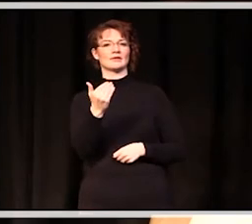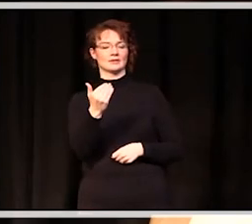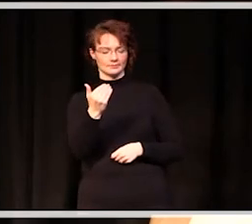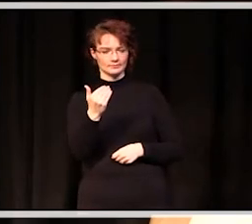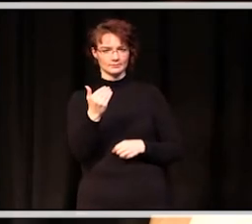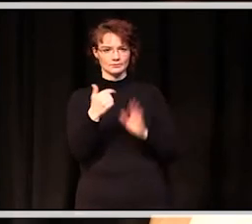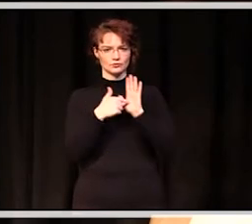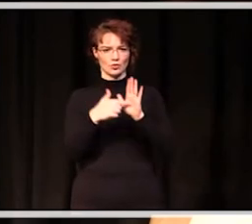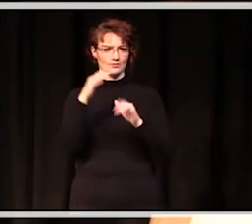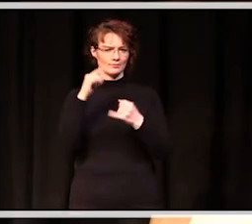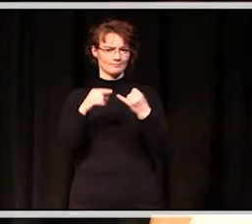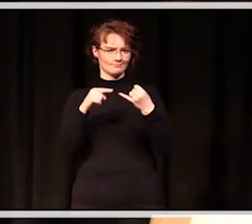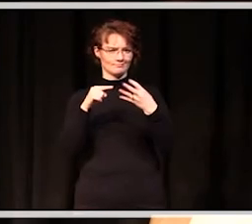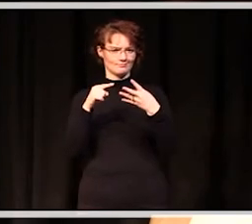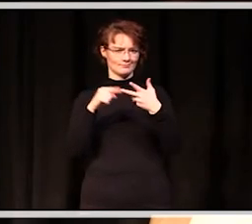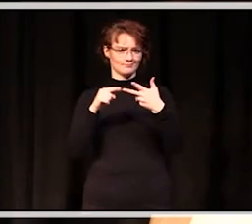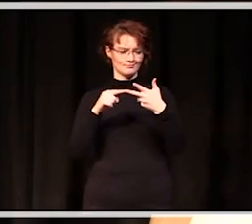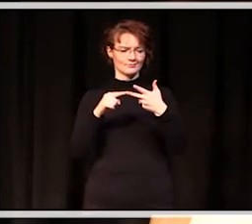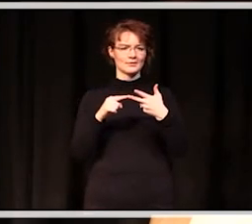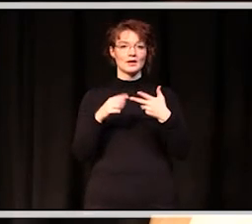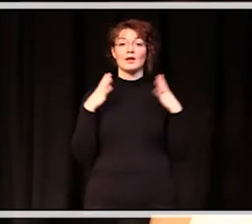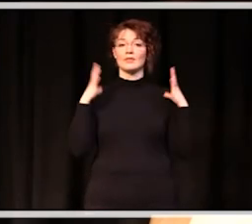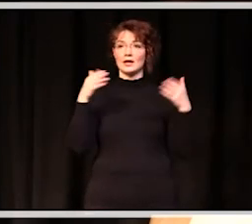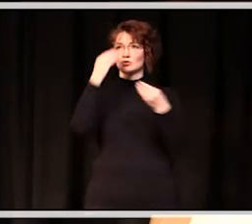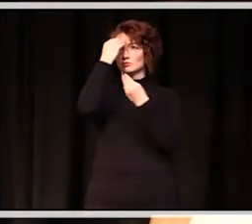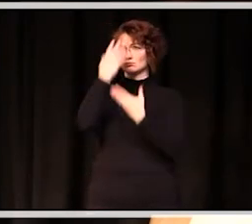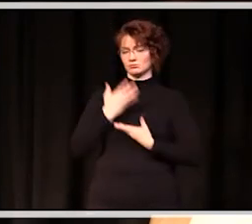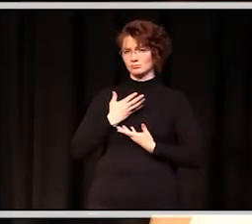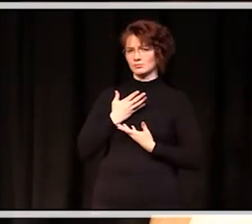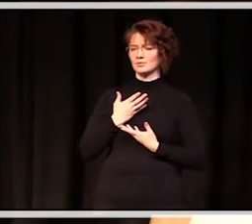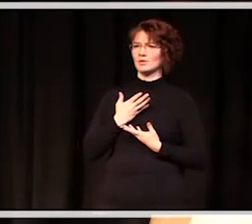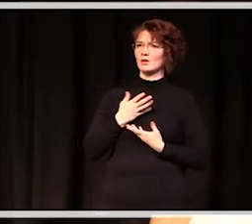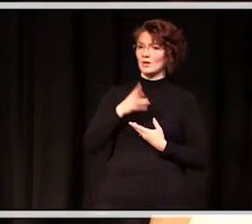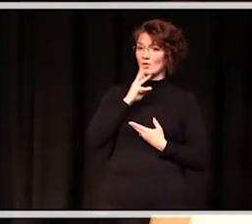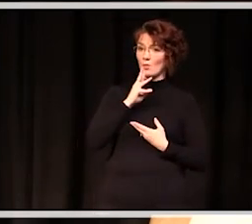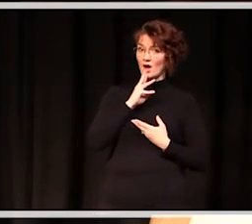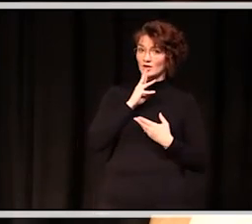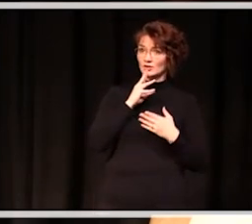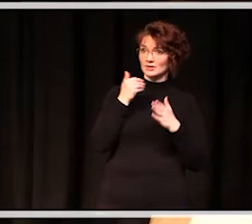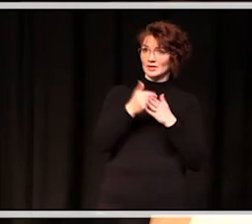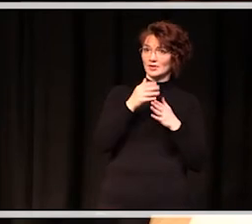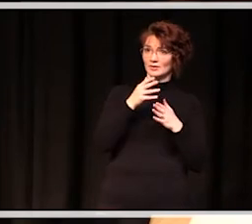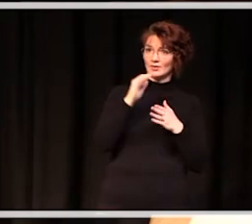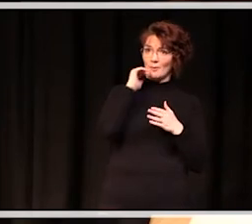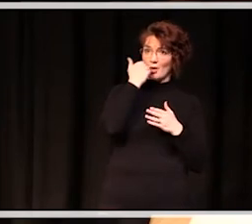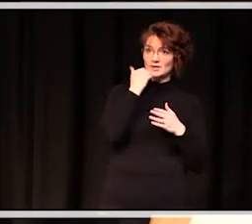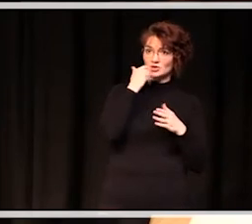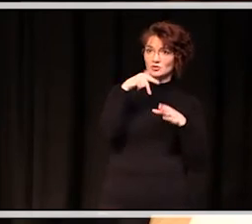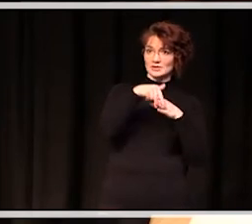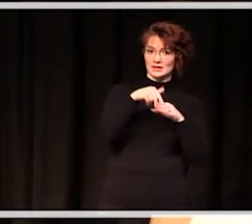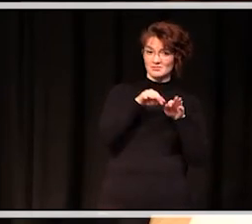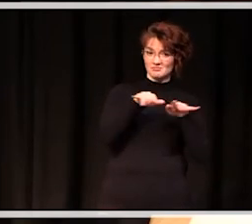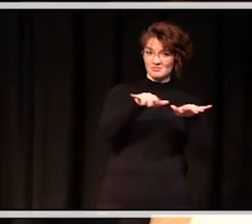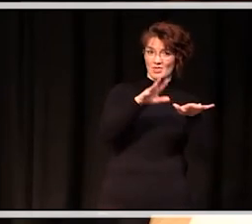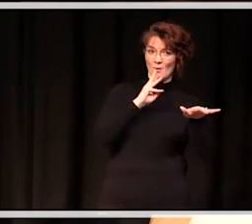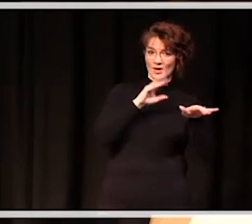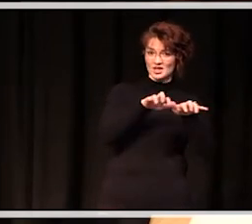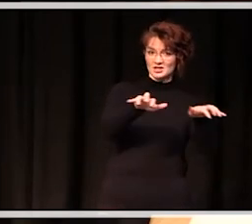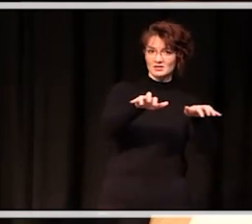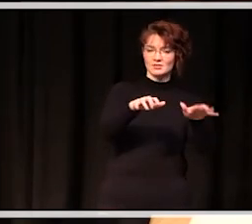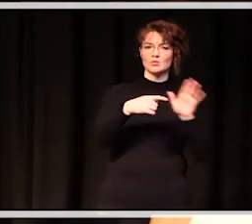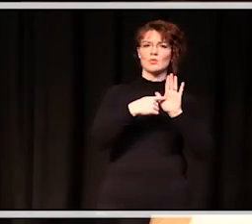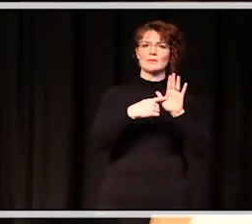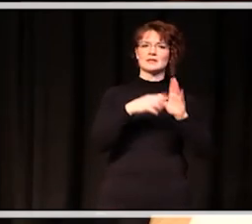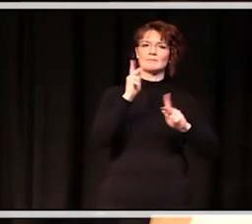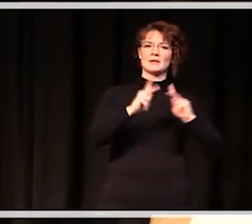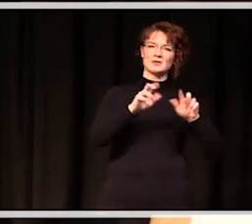this last lie. Then the angel said to me, "The waters where the prostitute is ruling represent masses of